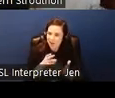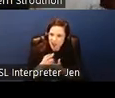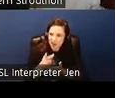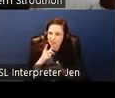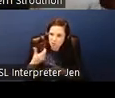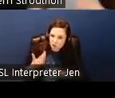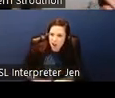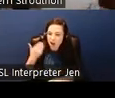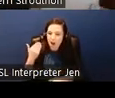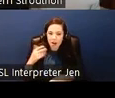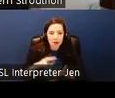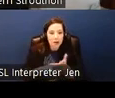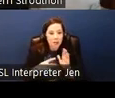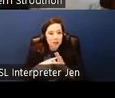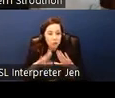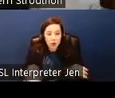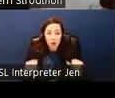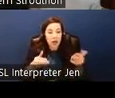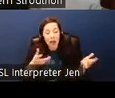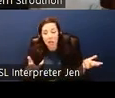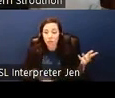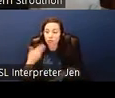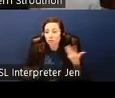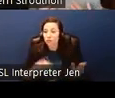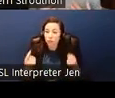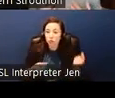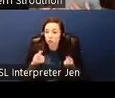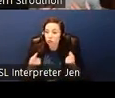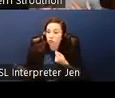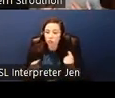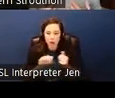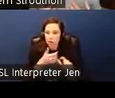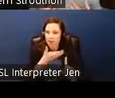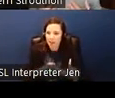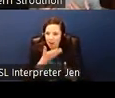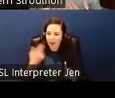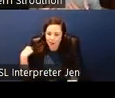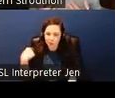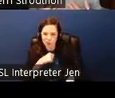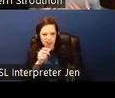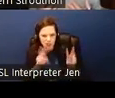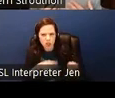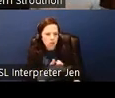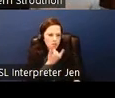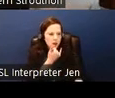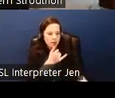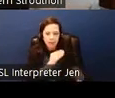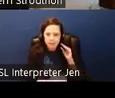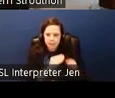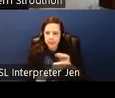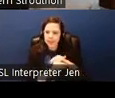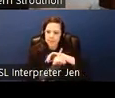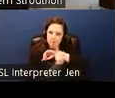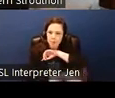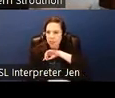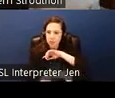exist in our presence exactly the way they are. We ourselves are not judging, making them wrong, punishing them for the way